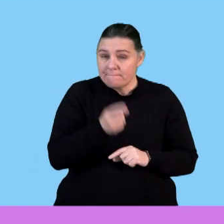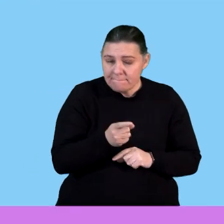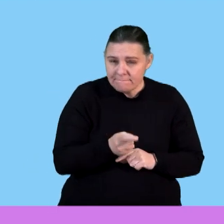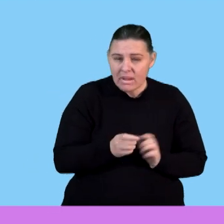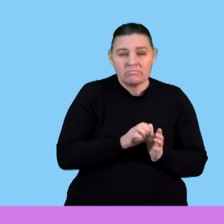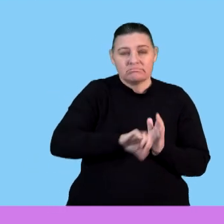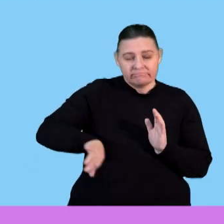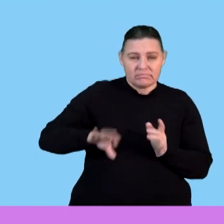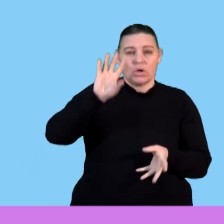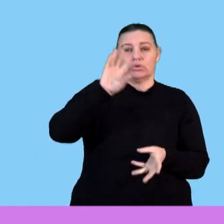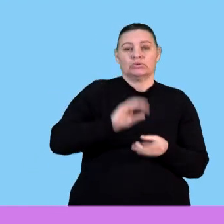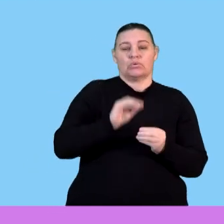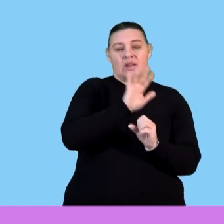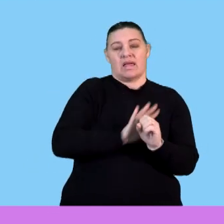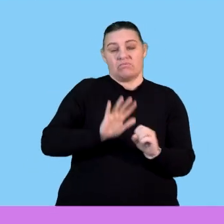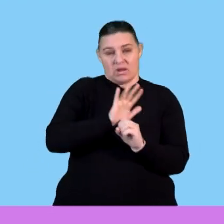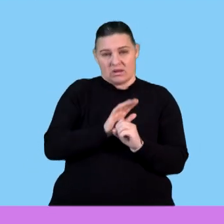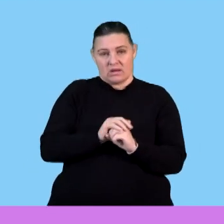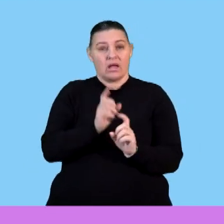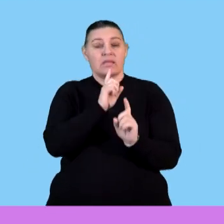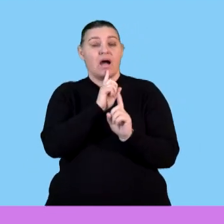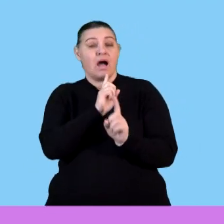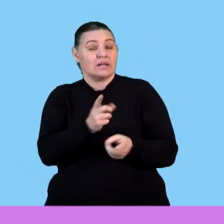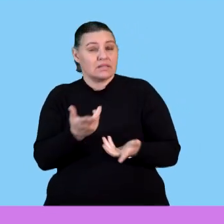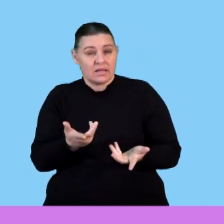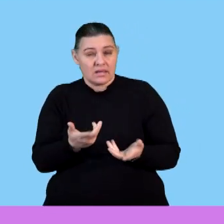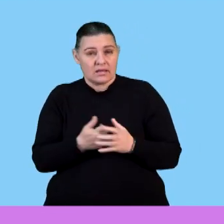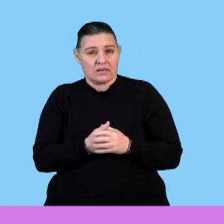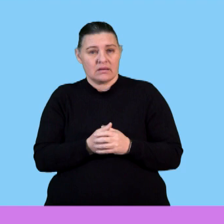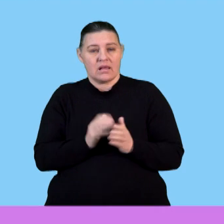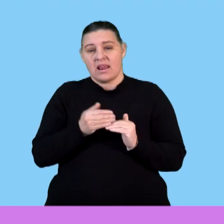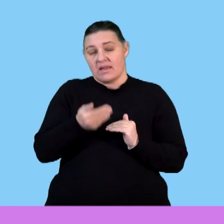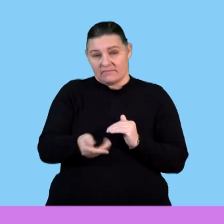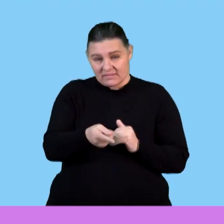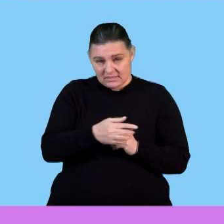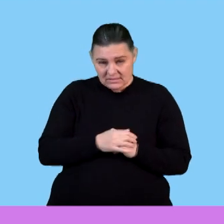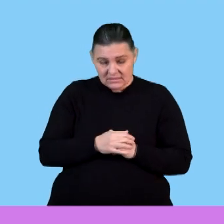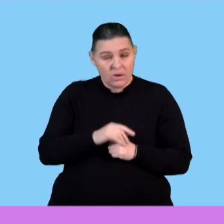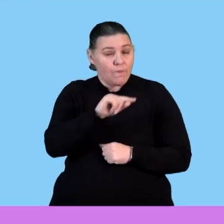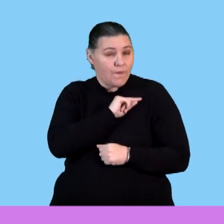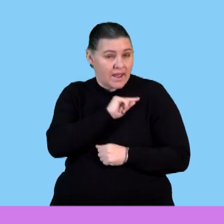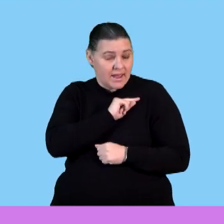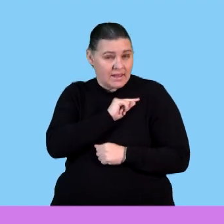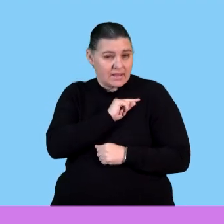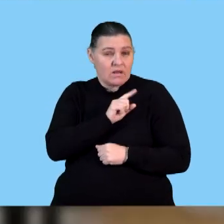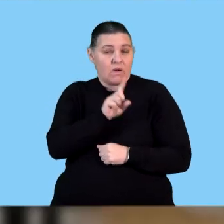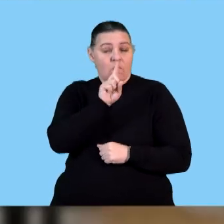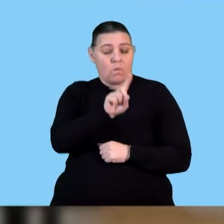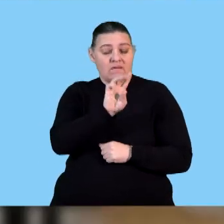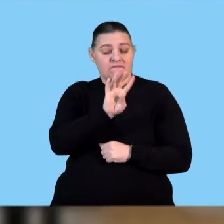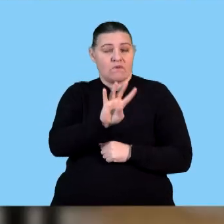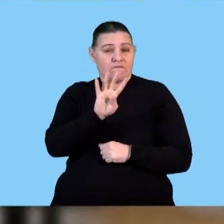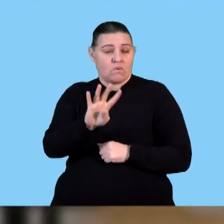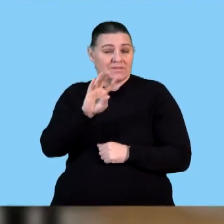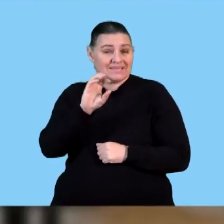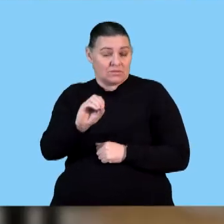the total area of all of these circles that have been cut out? Once I find those, I can take it away from the total area, and the